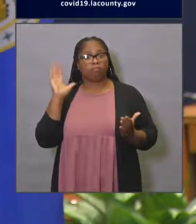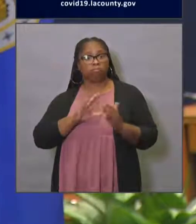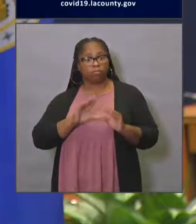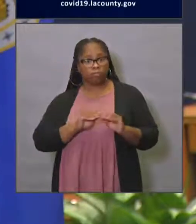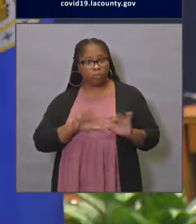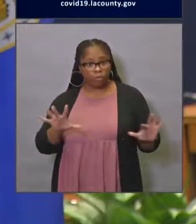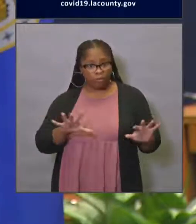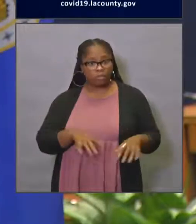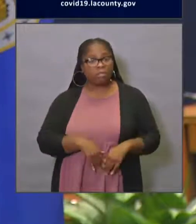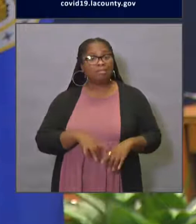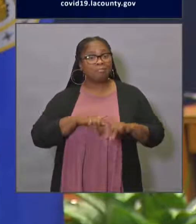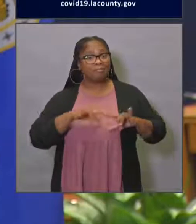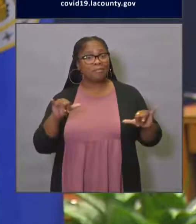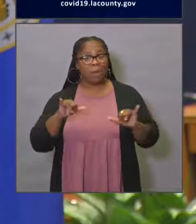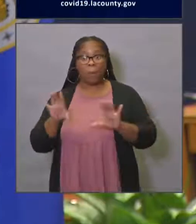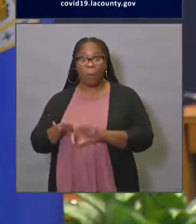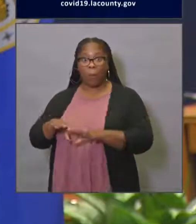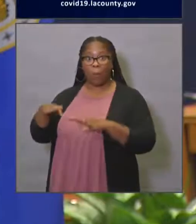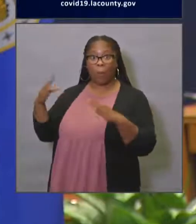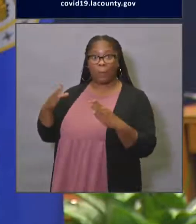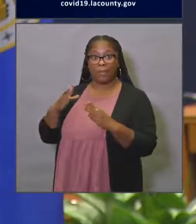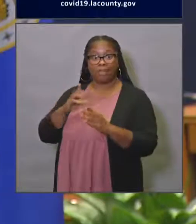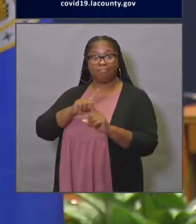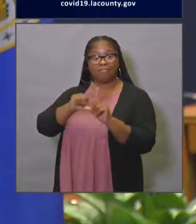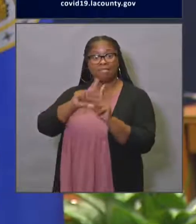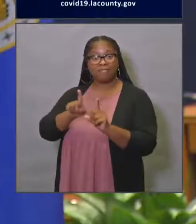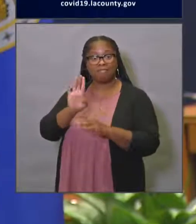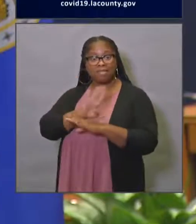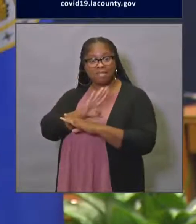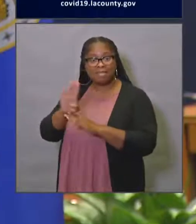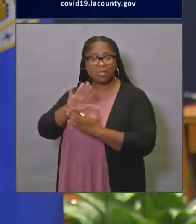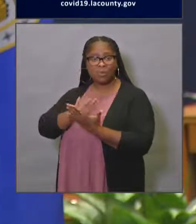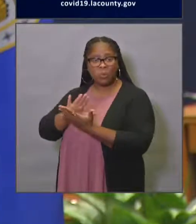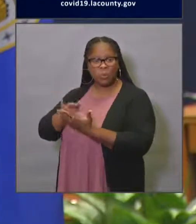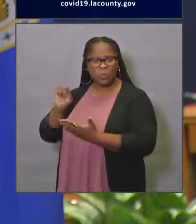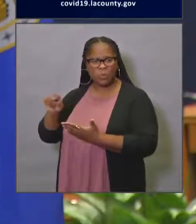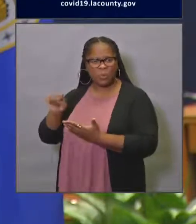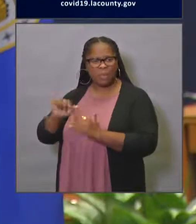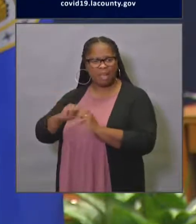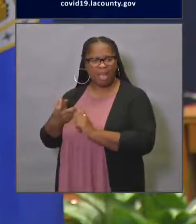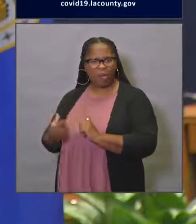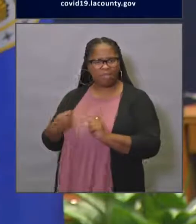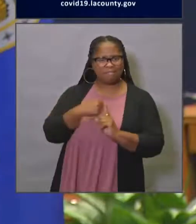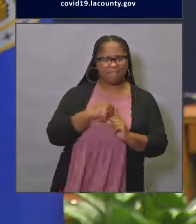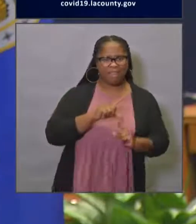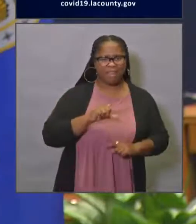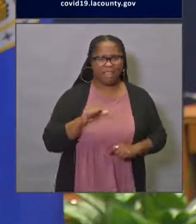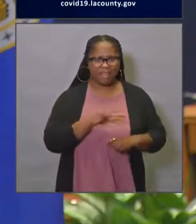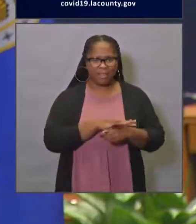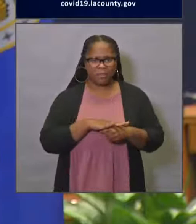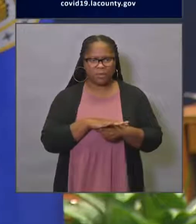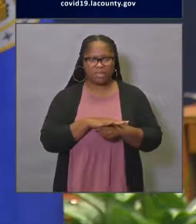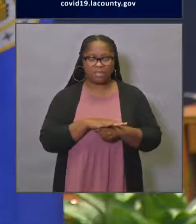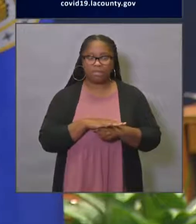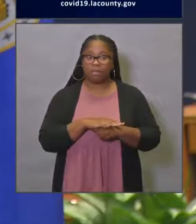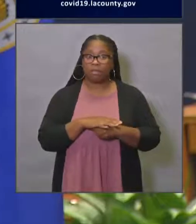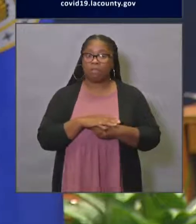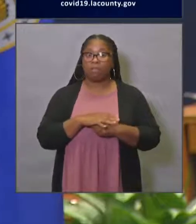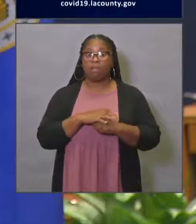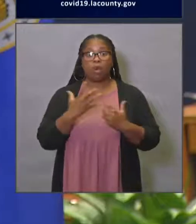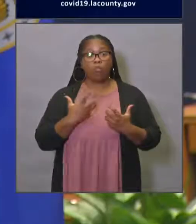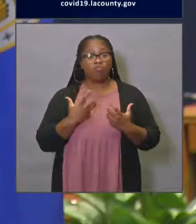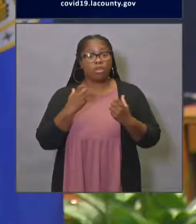the actions we take to reopen sectors, affects our LA communities. And before sharing